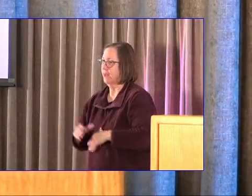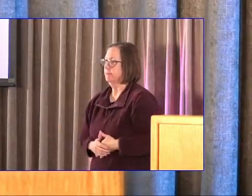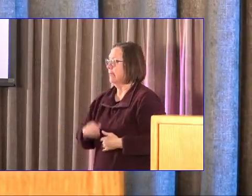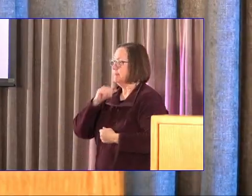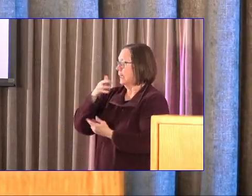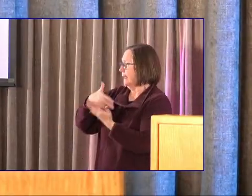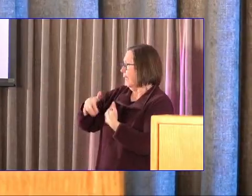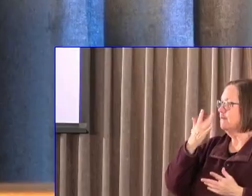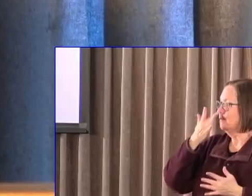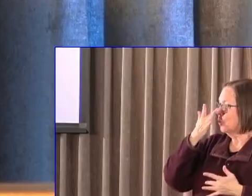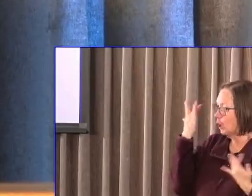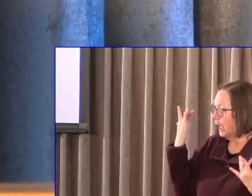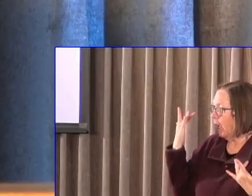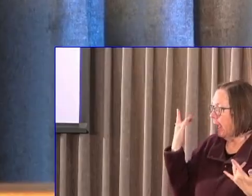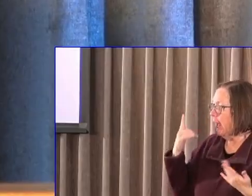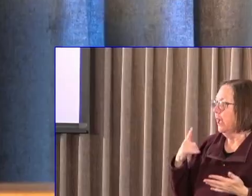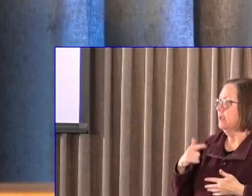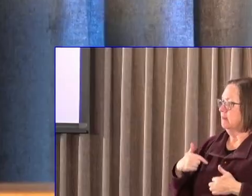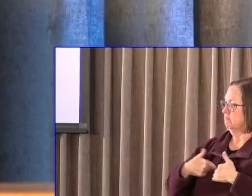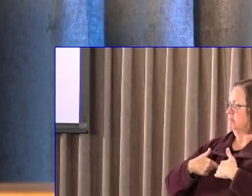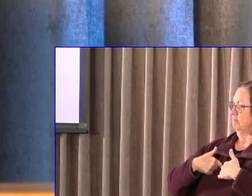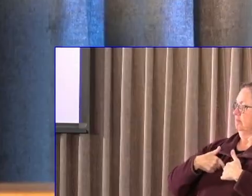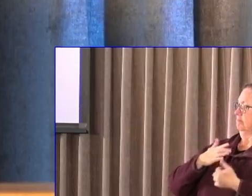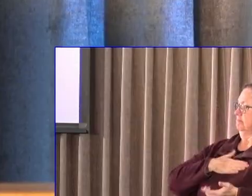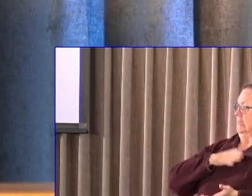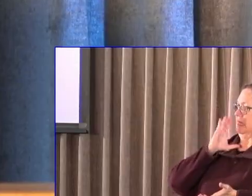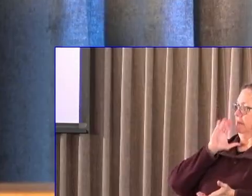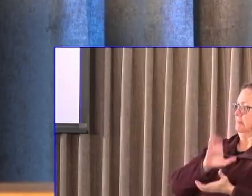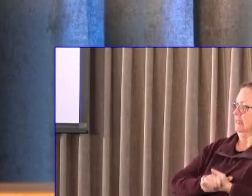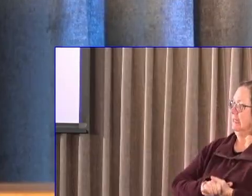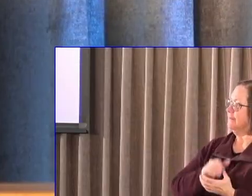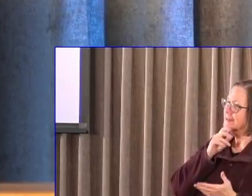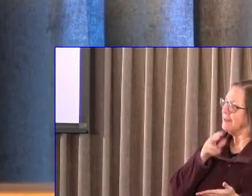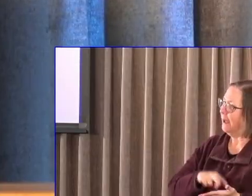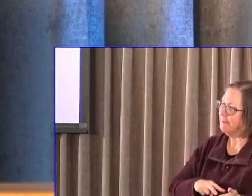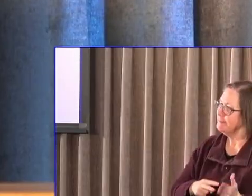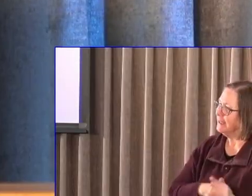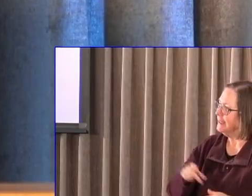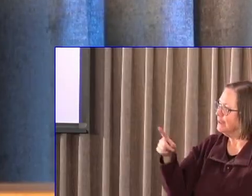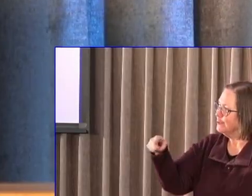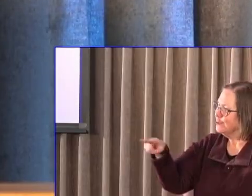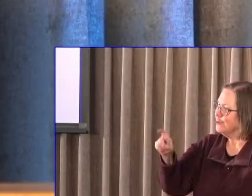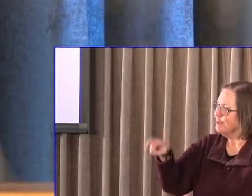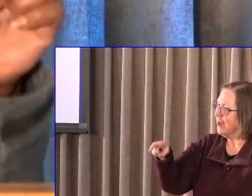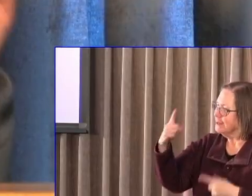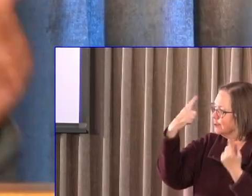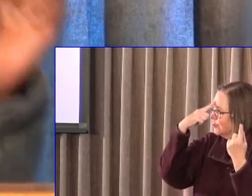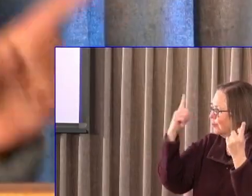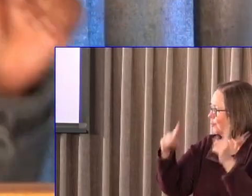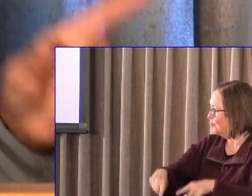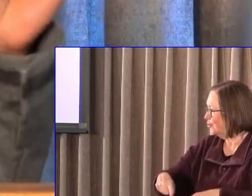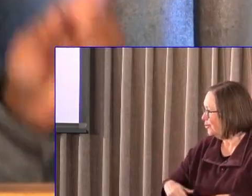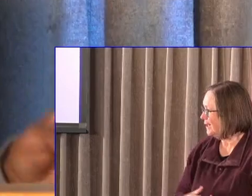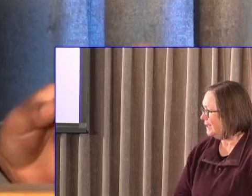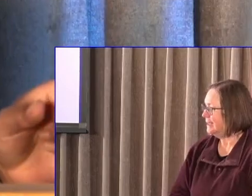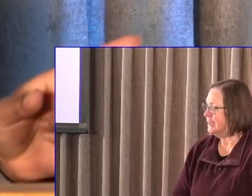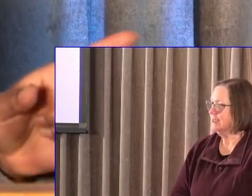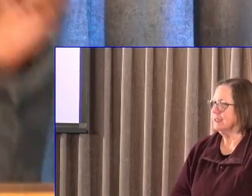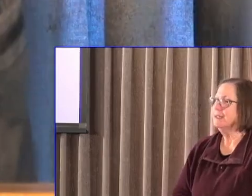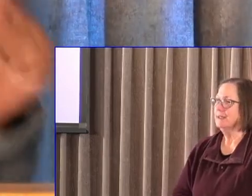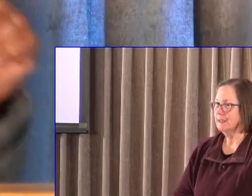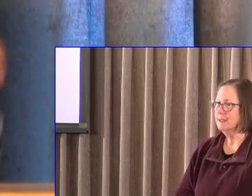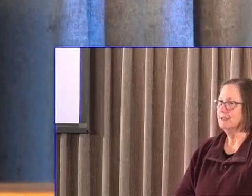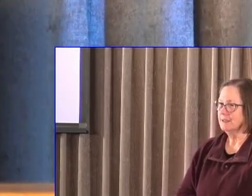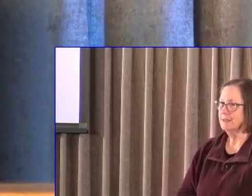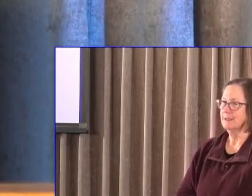that the issue is not serious. You have to maintain a sense of humanity and humility in the things that we hold dear to, because we exist within